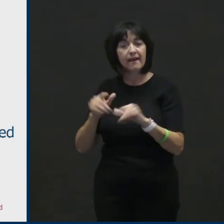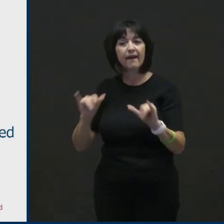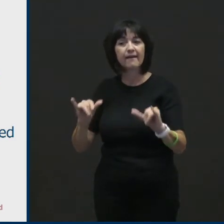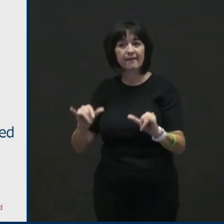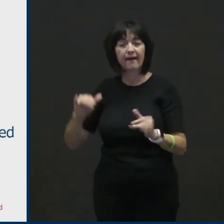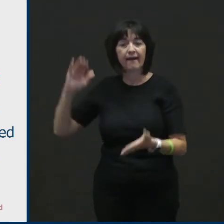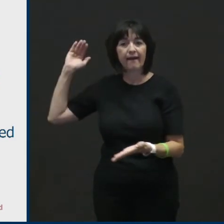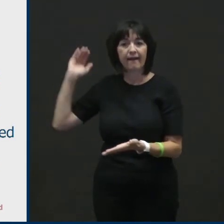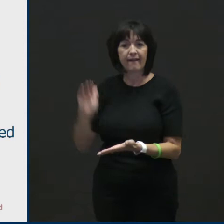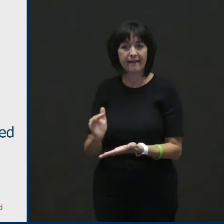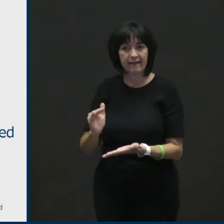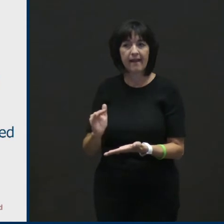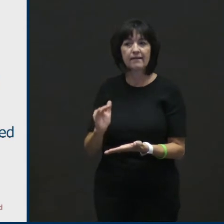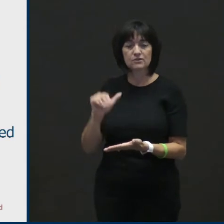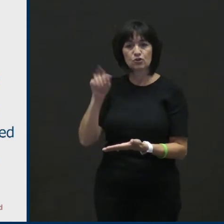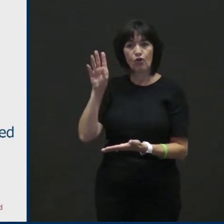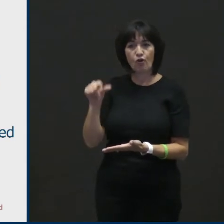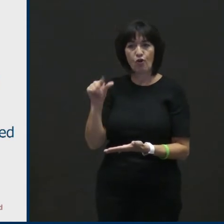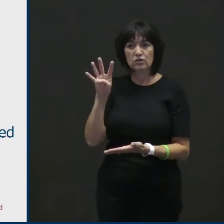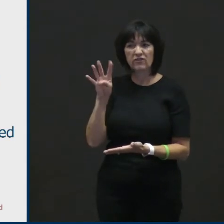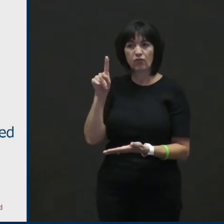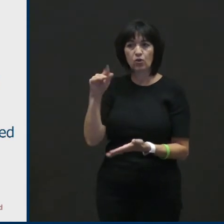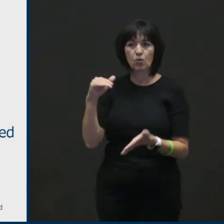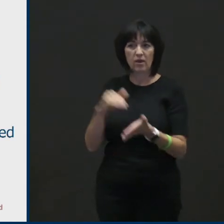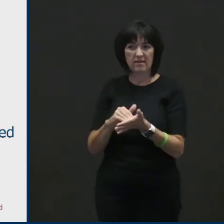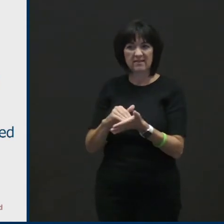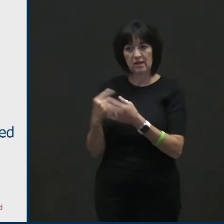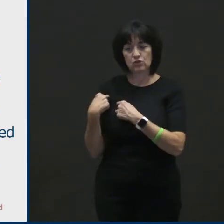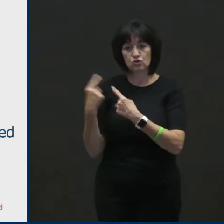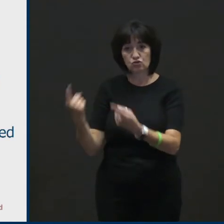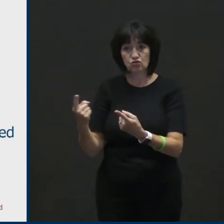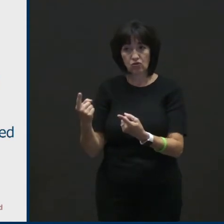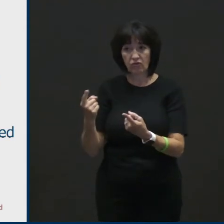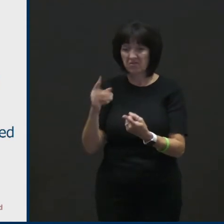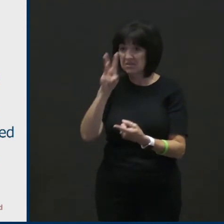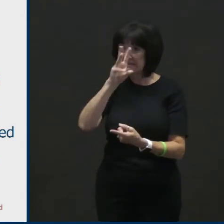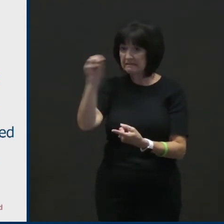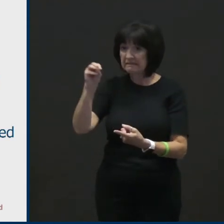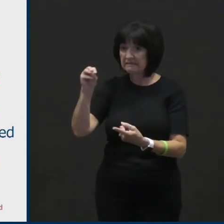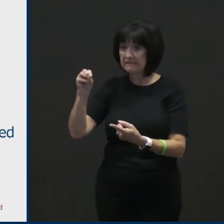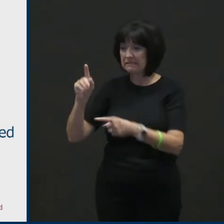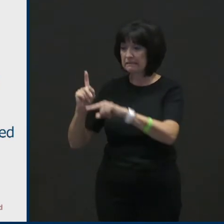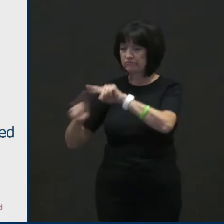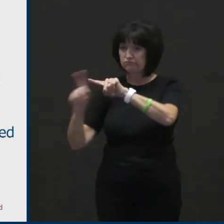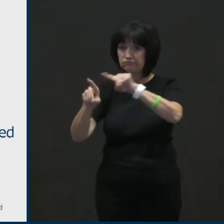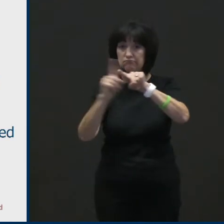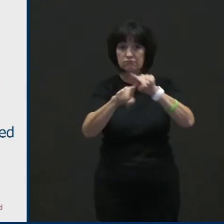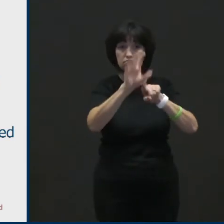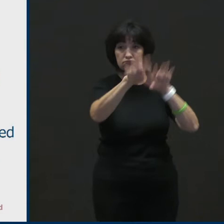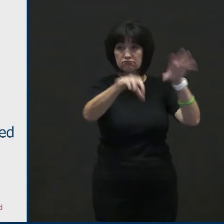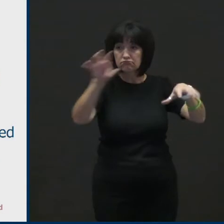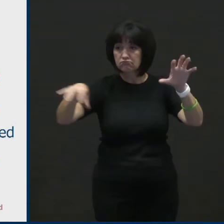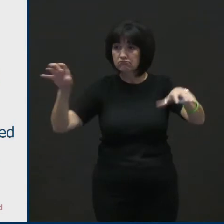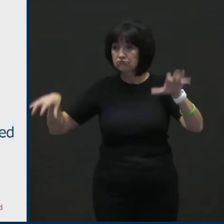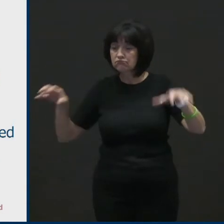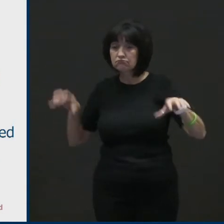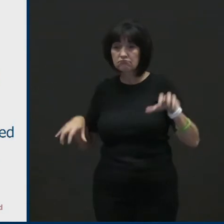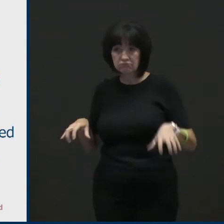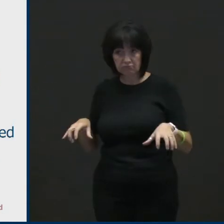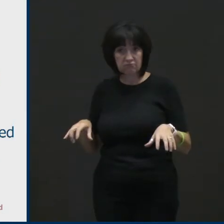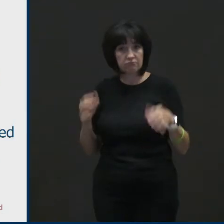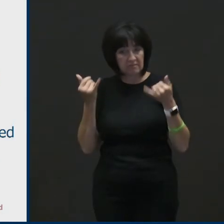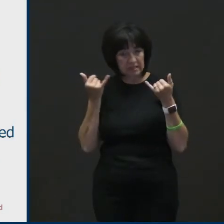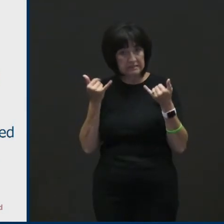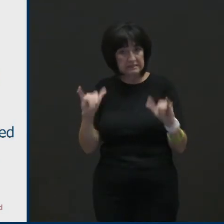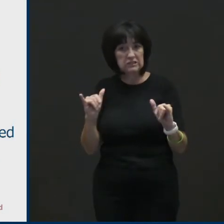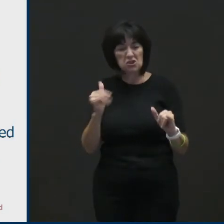around 41,000 tests with 60 sites, and we have about 12, 13 more sites to do before the end of the month,